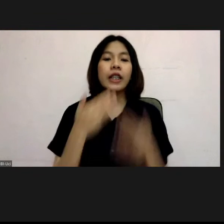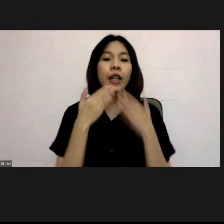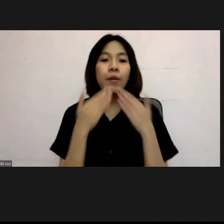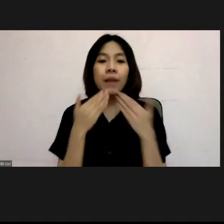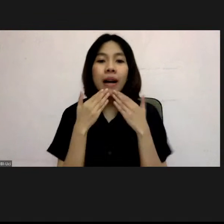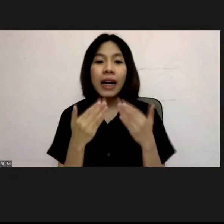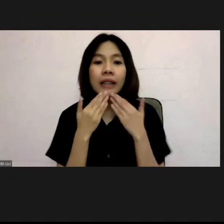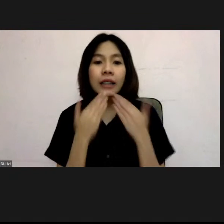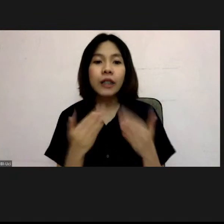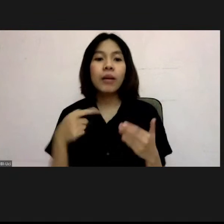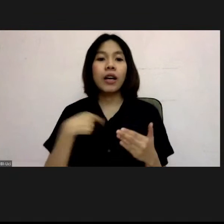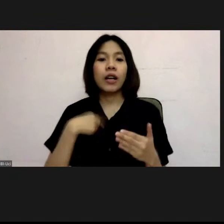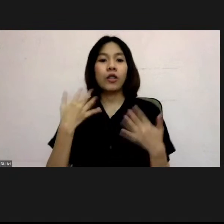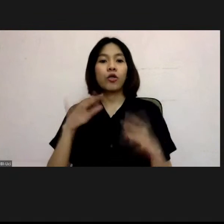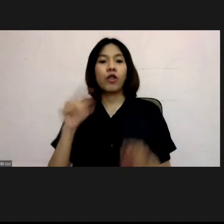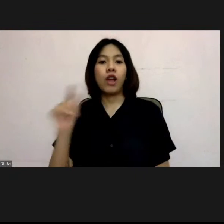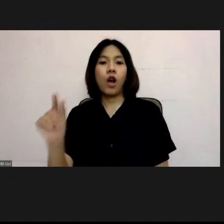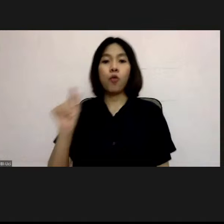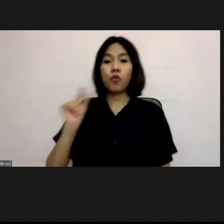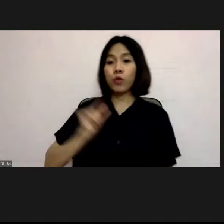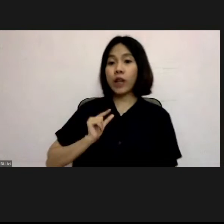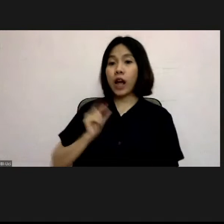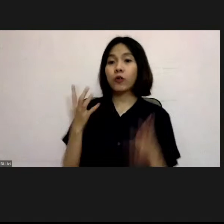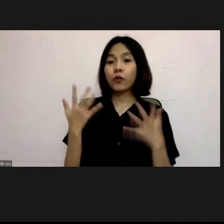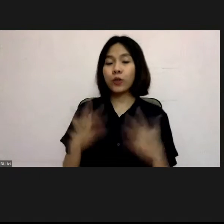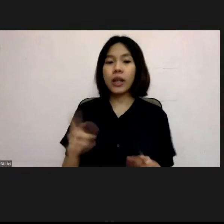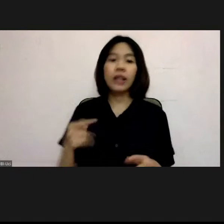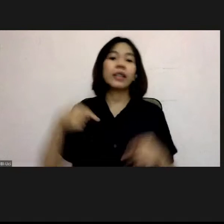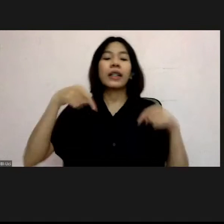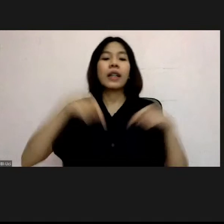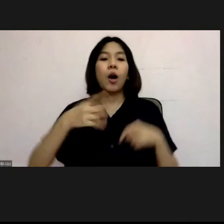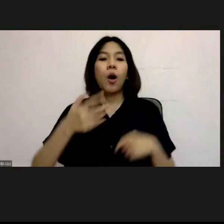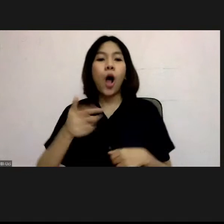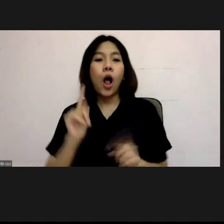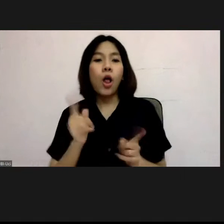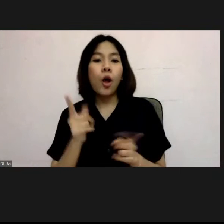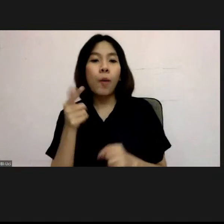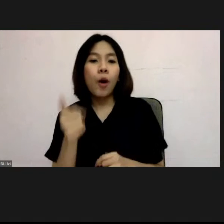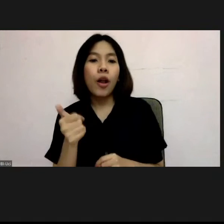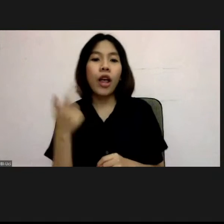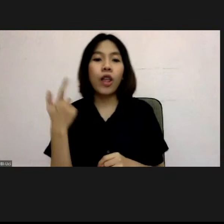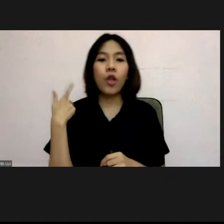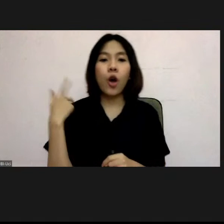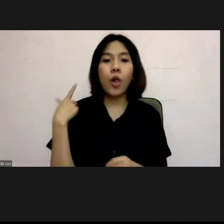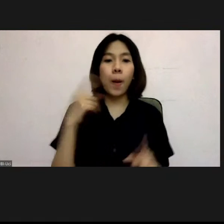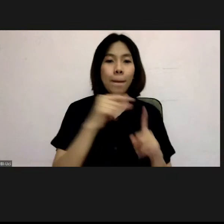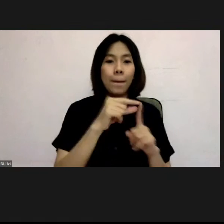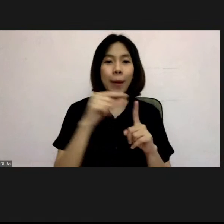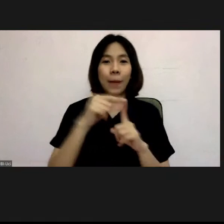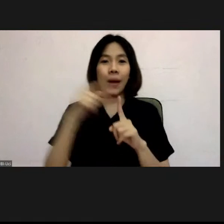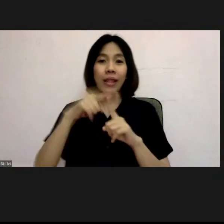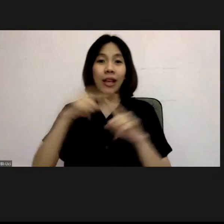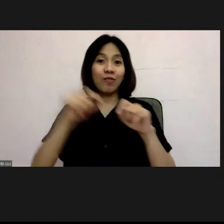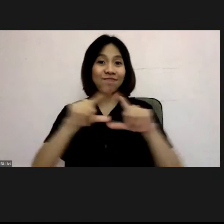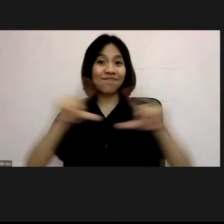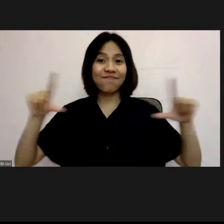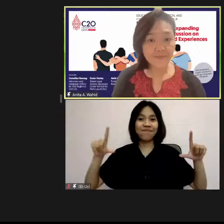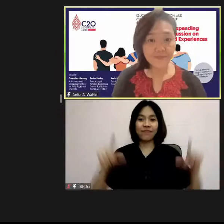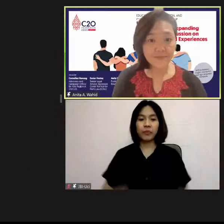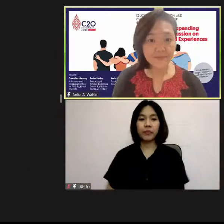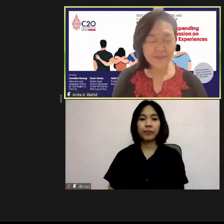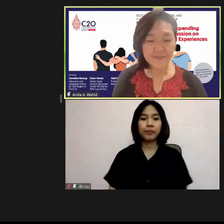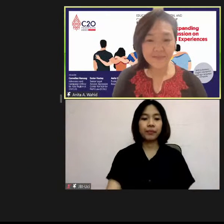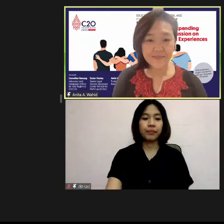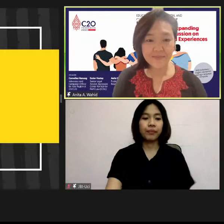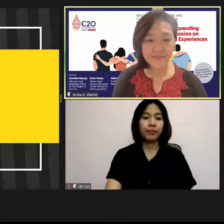for respecting our participant. Thank you so much for giving the opportunity for me as a speaker. Please kindly keen to share my